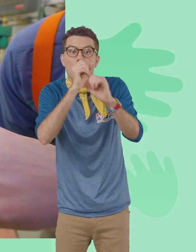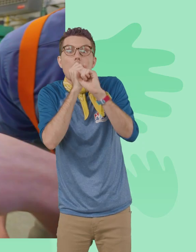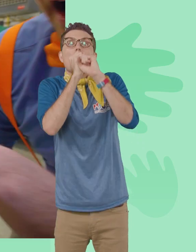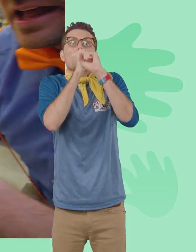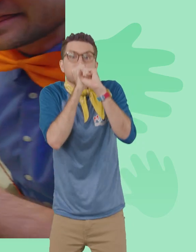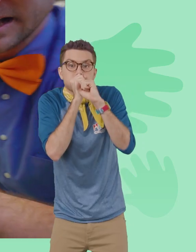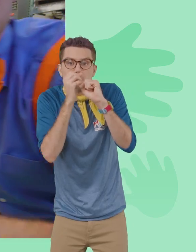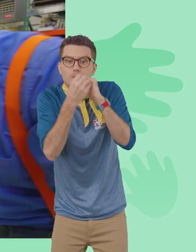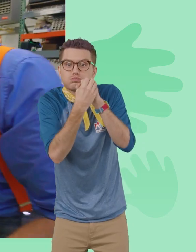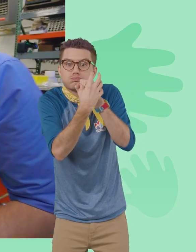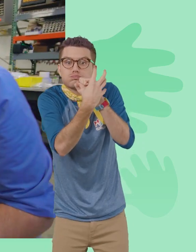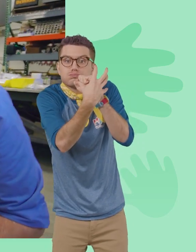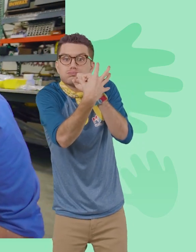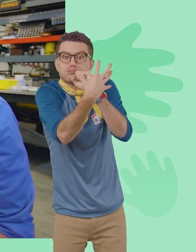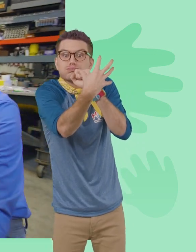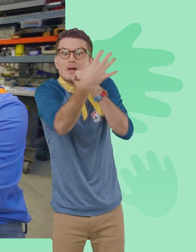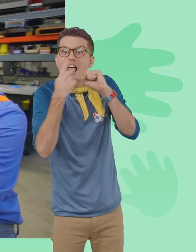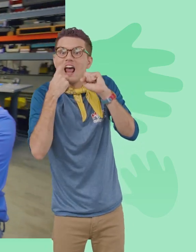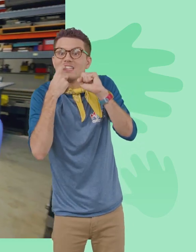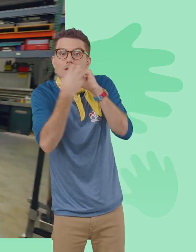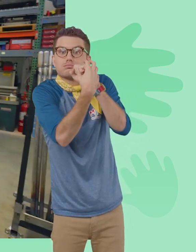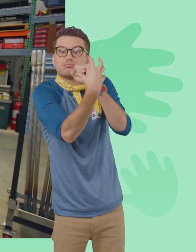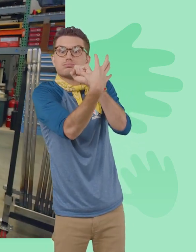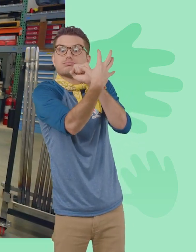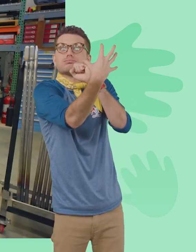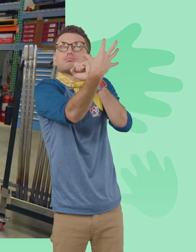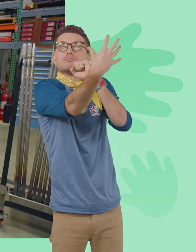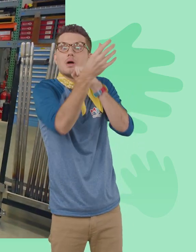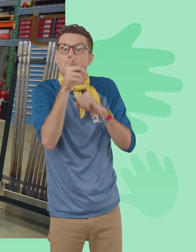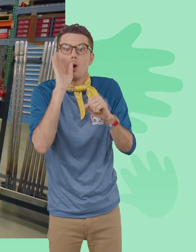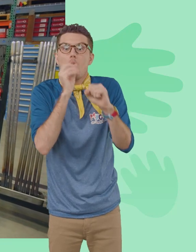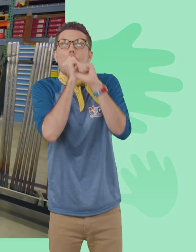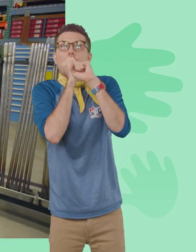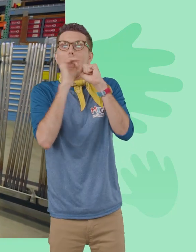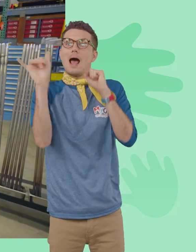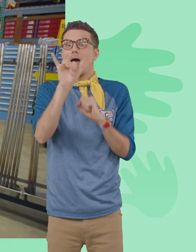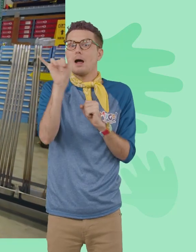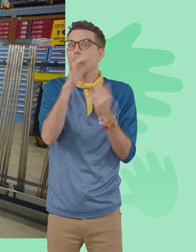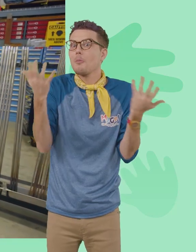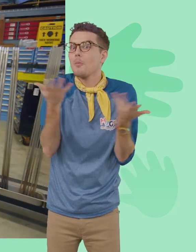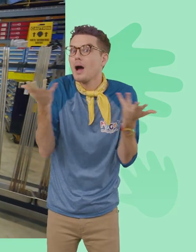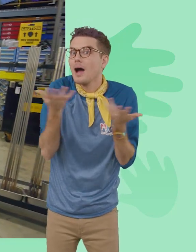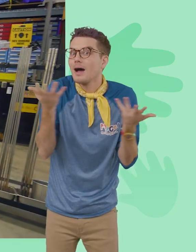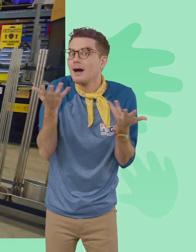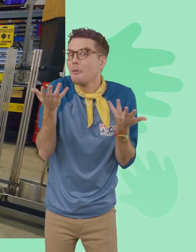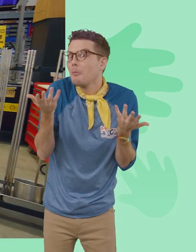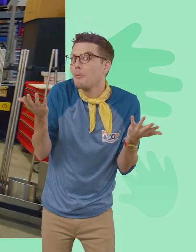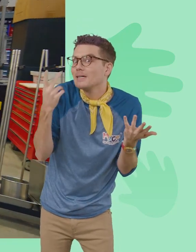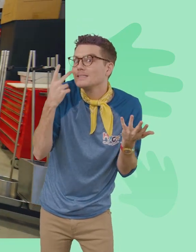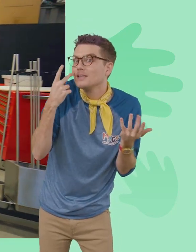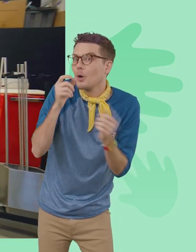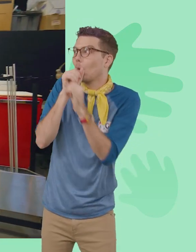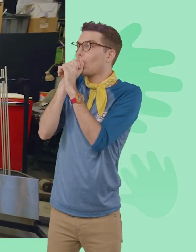Yeah. That's where the glass blower blows into this pipe. And on the other end, that's